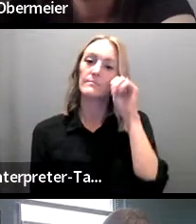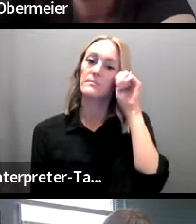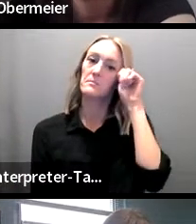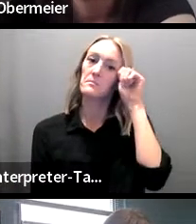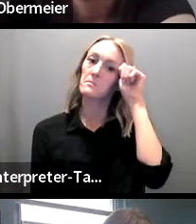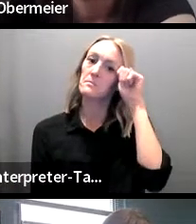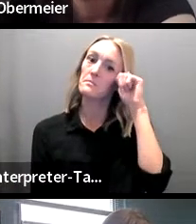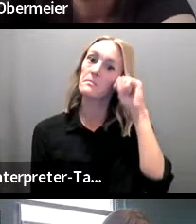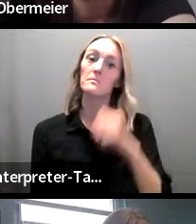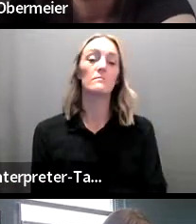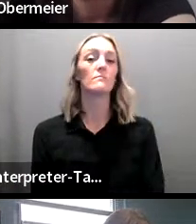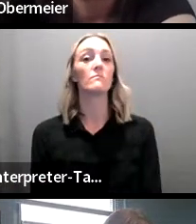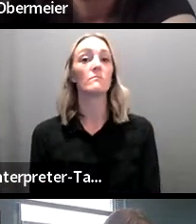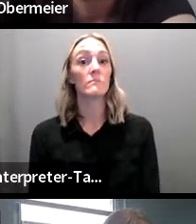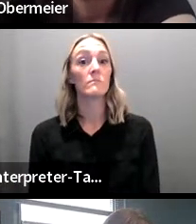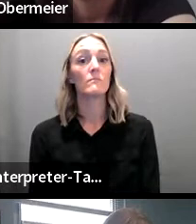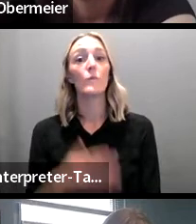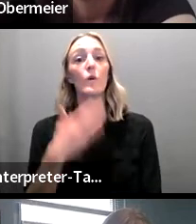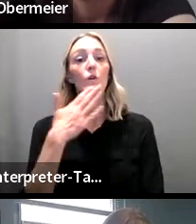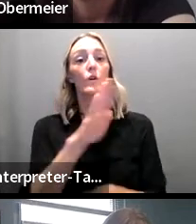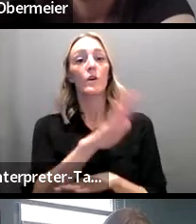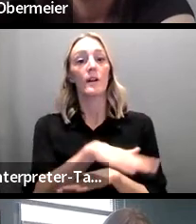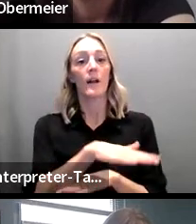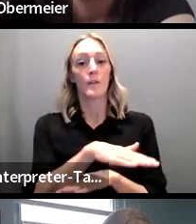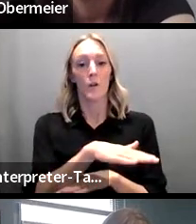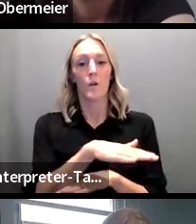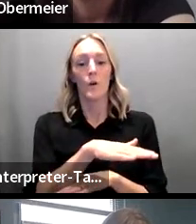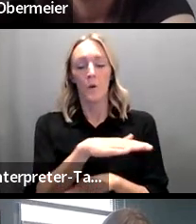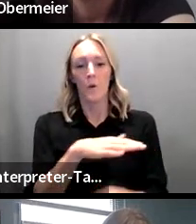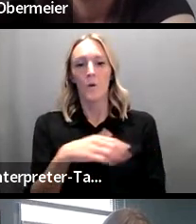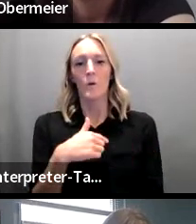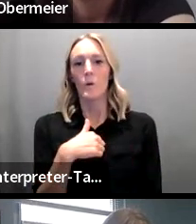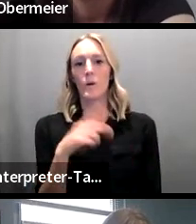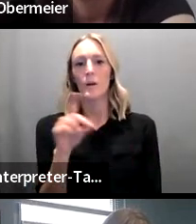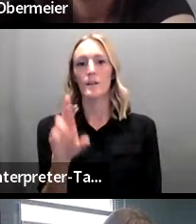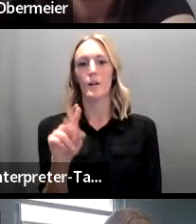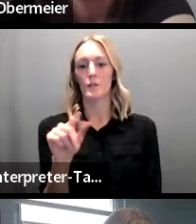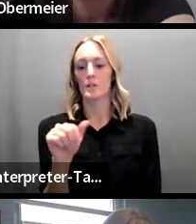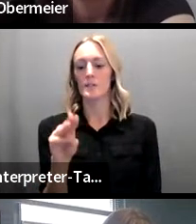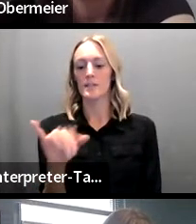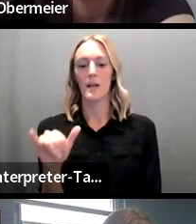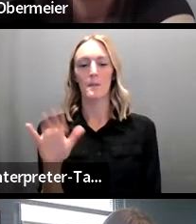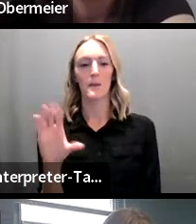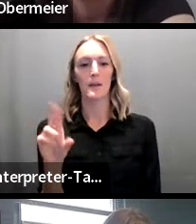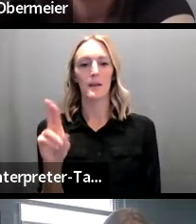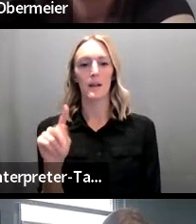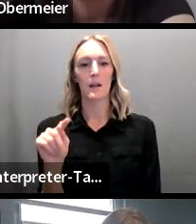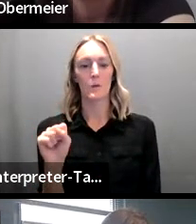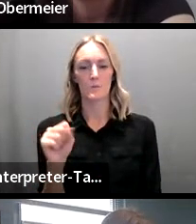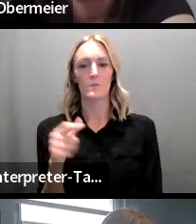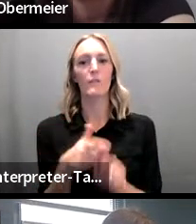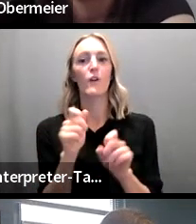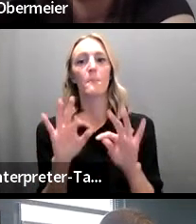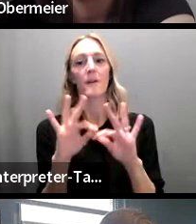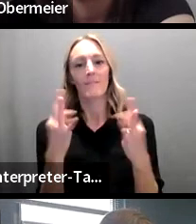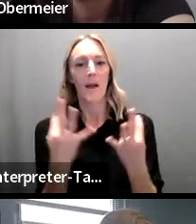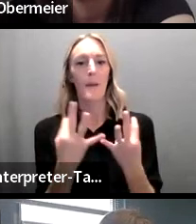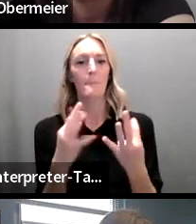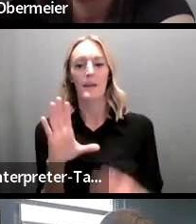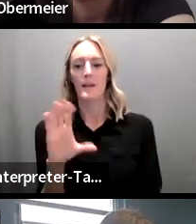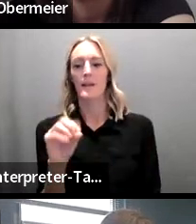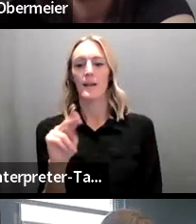Anybody else? Good afternoon. Good Go afternoon, Dr. Garcia. This is Dr. Tammy Counts with Family Counts and